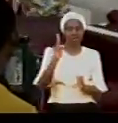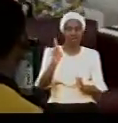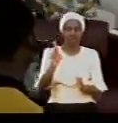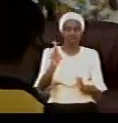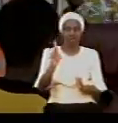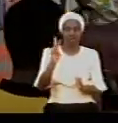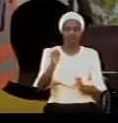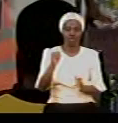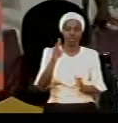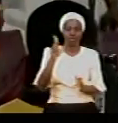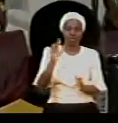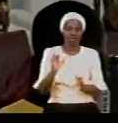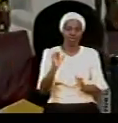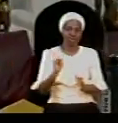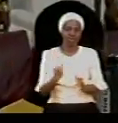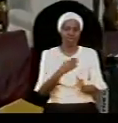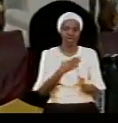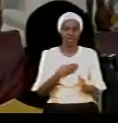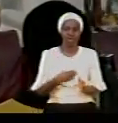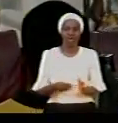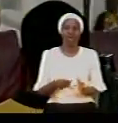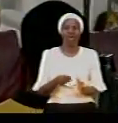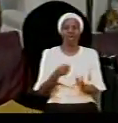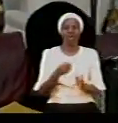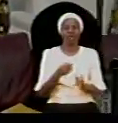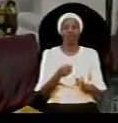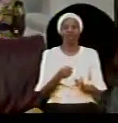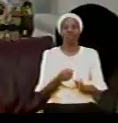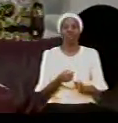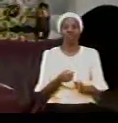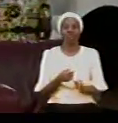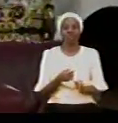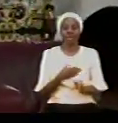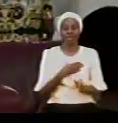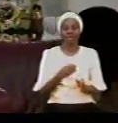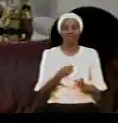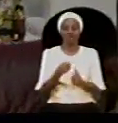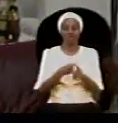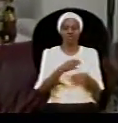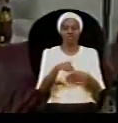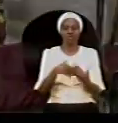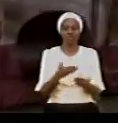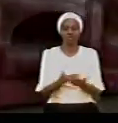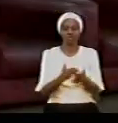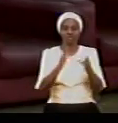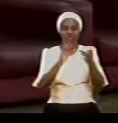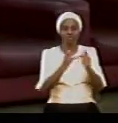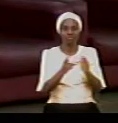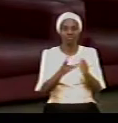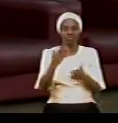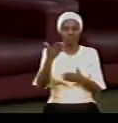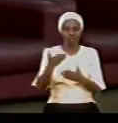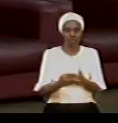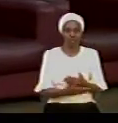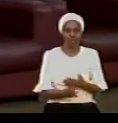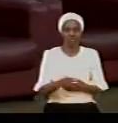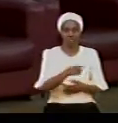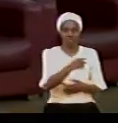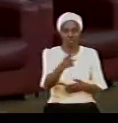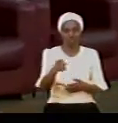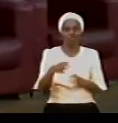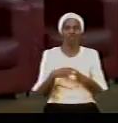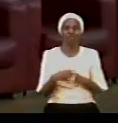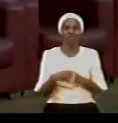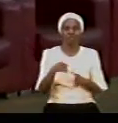entire globe is really welcoming you. God bless you. Please be seated